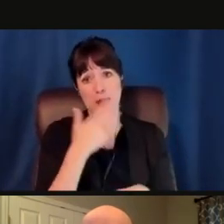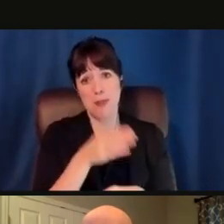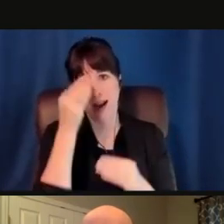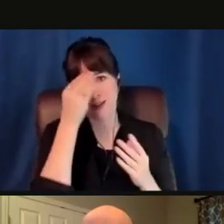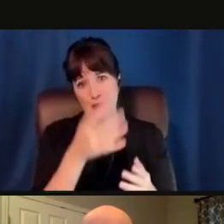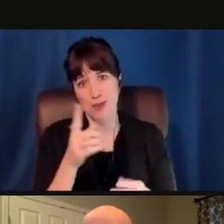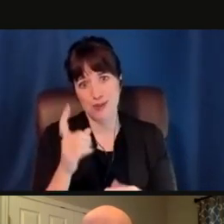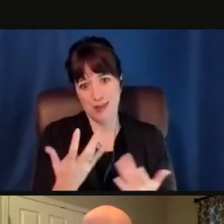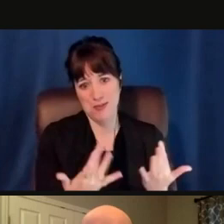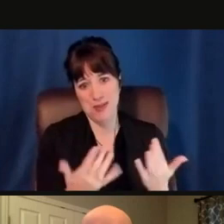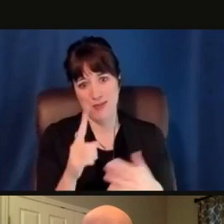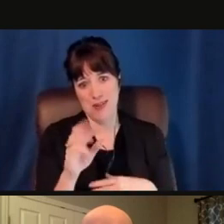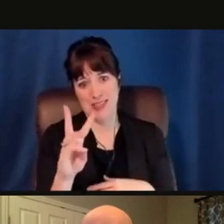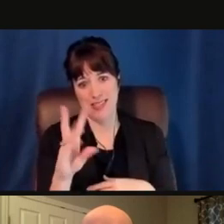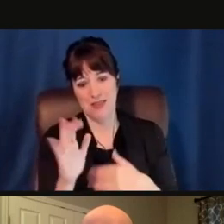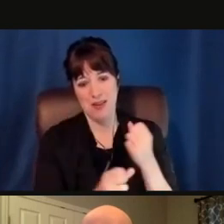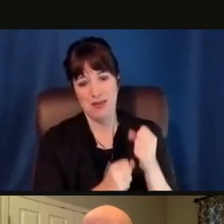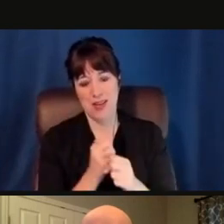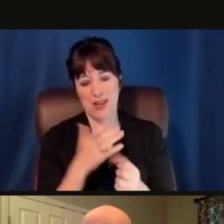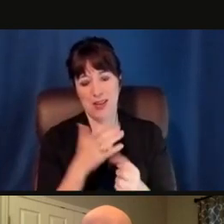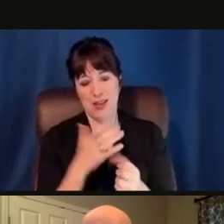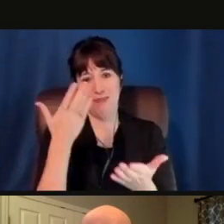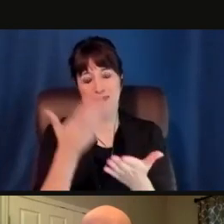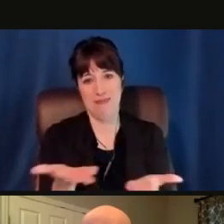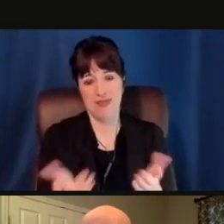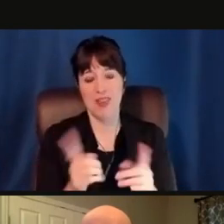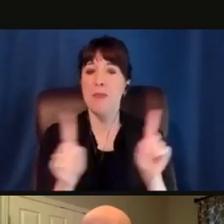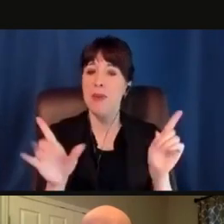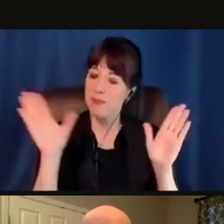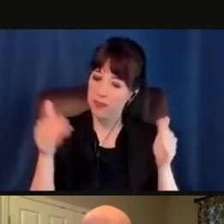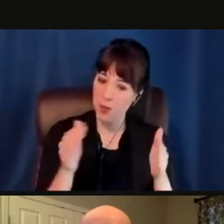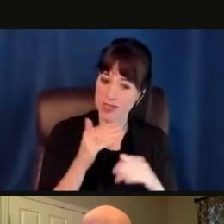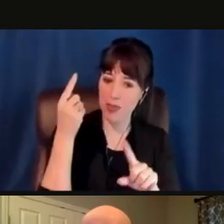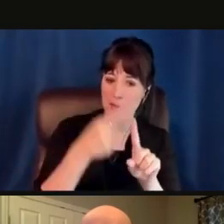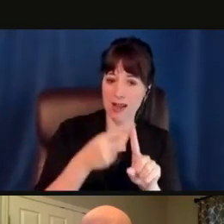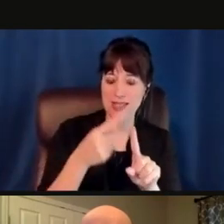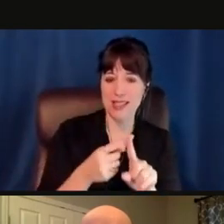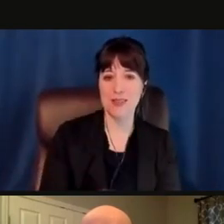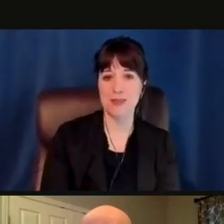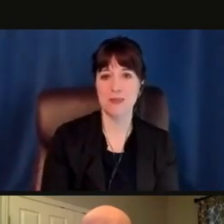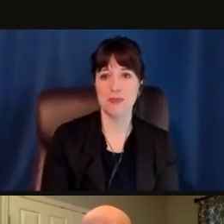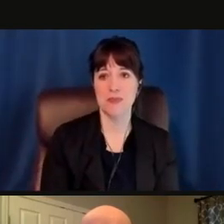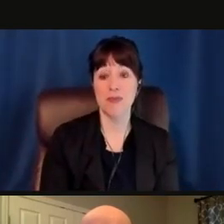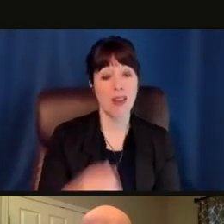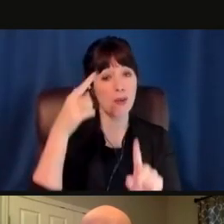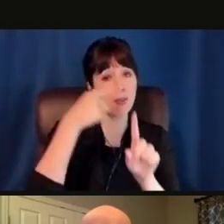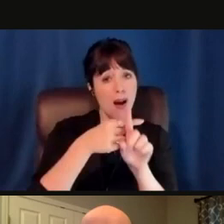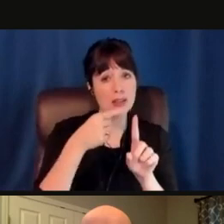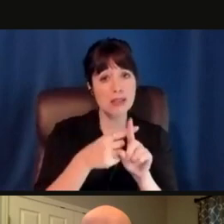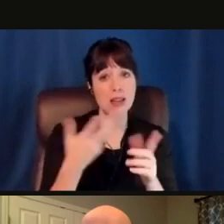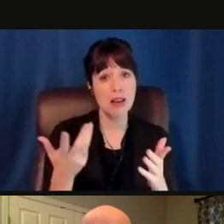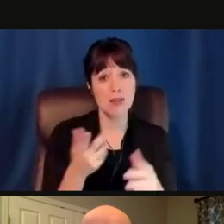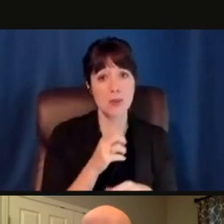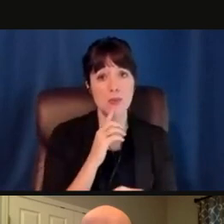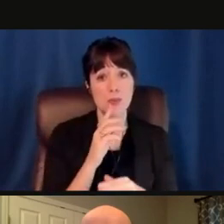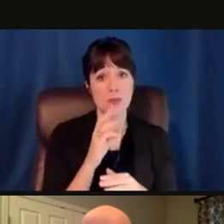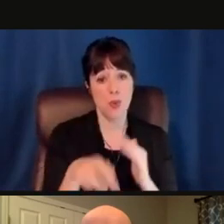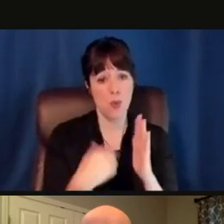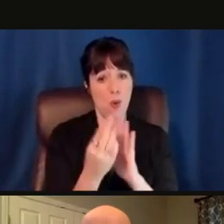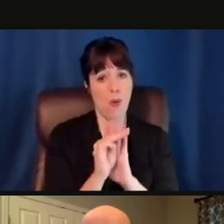to get there. But we're going to focus on the positive, and the positive role model that you all